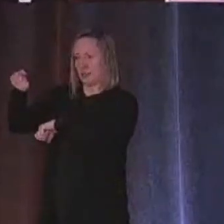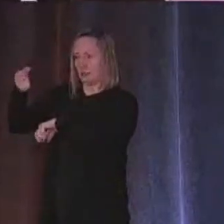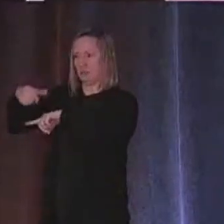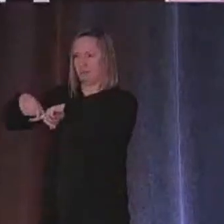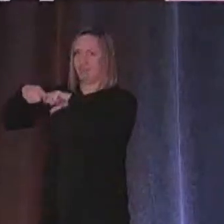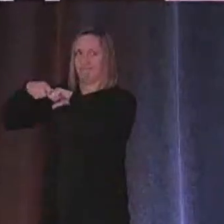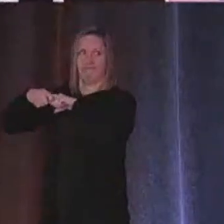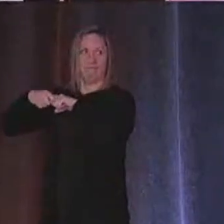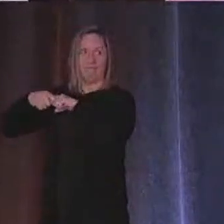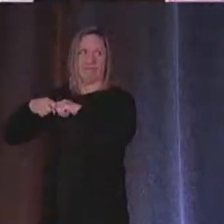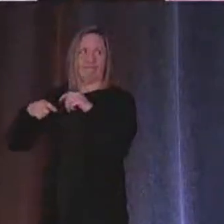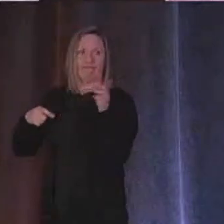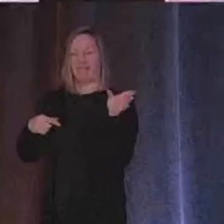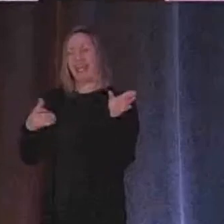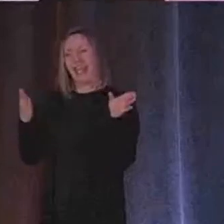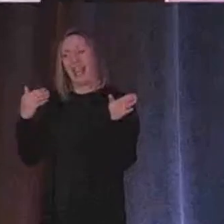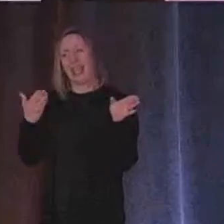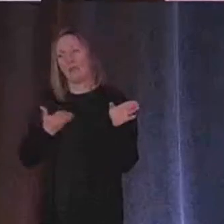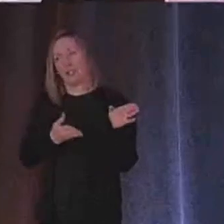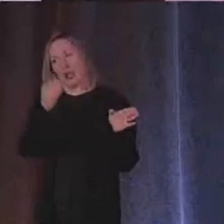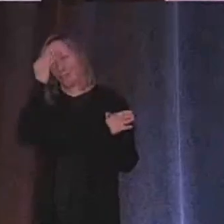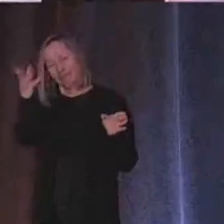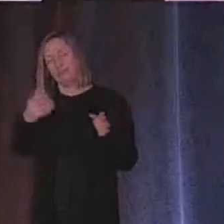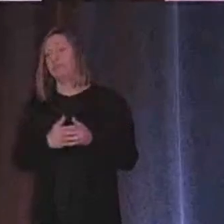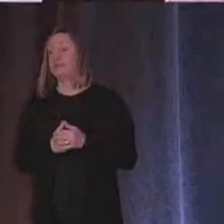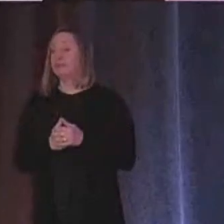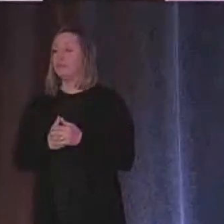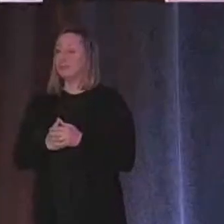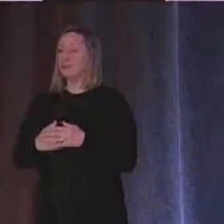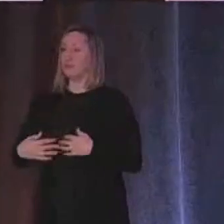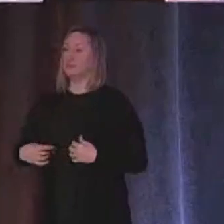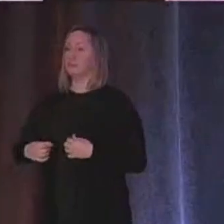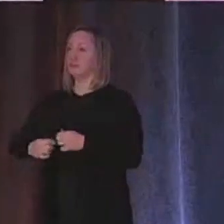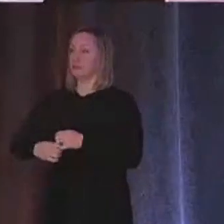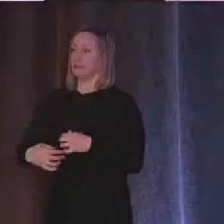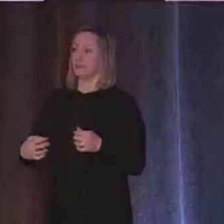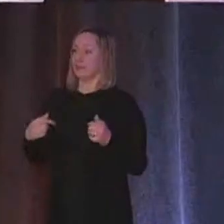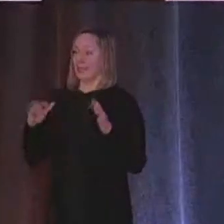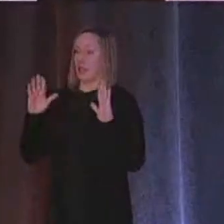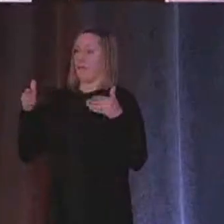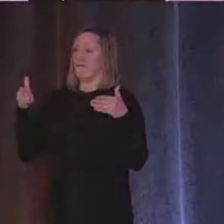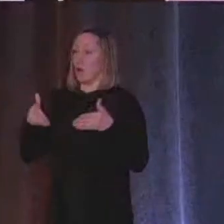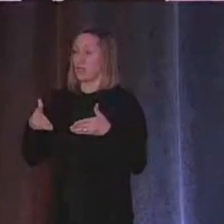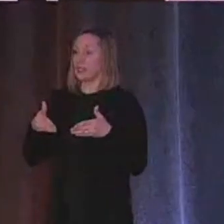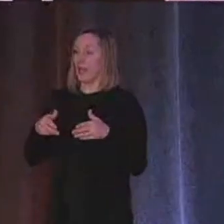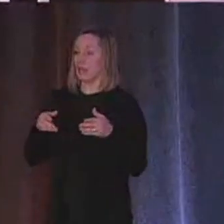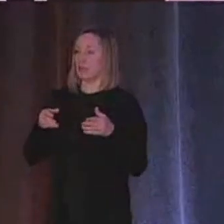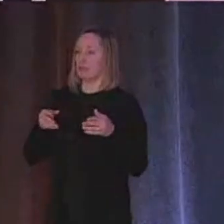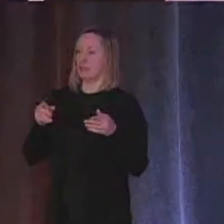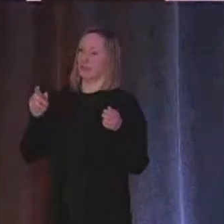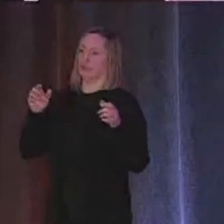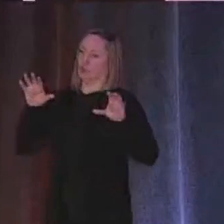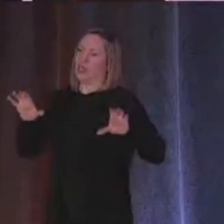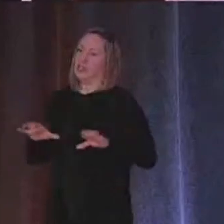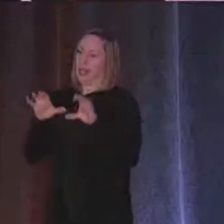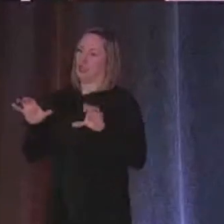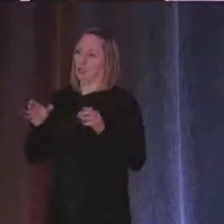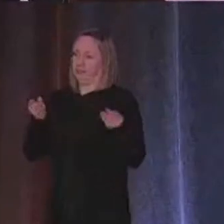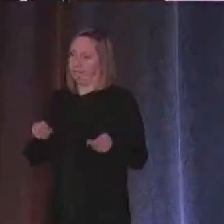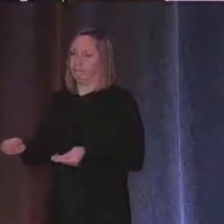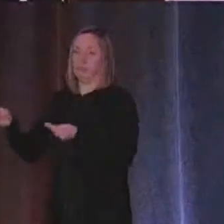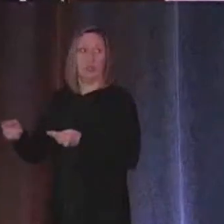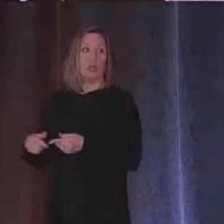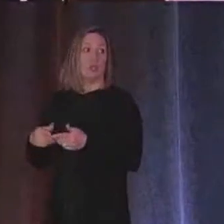there that you all saw. I know it. And focus on the transactions. So here we opted